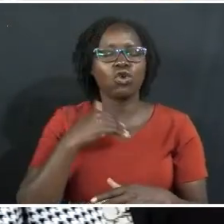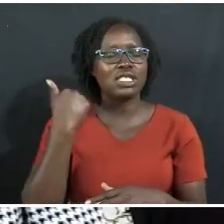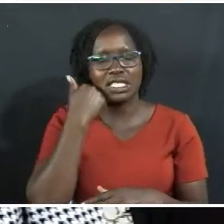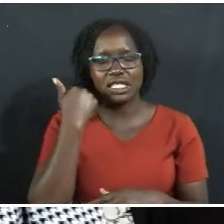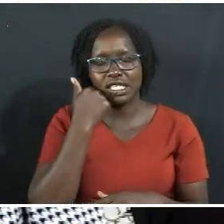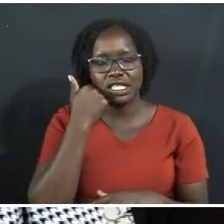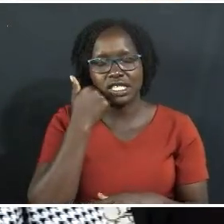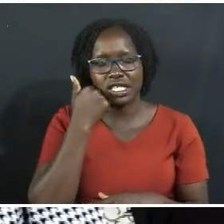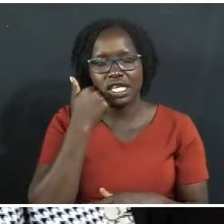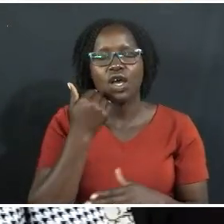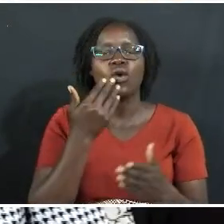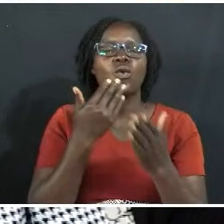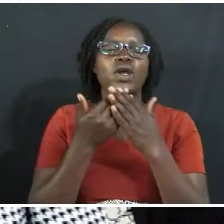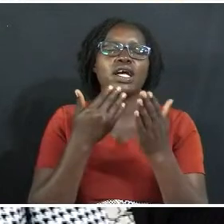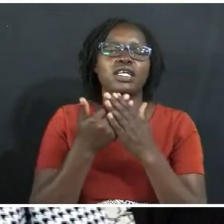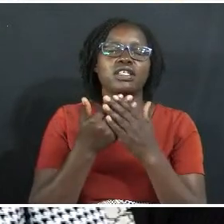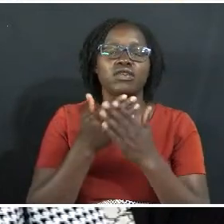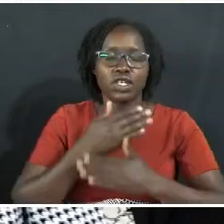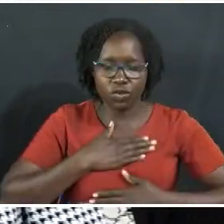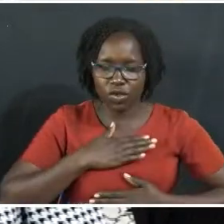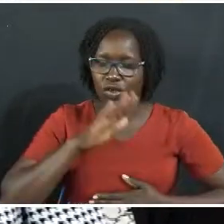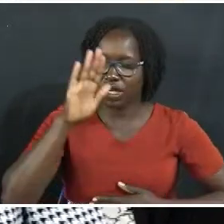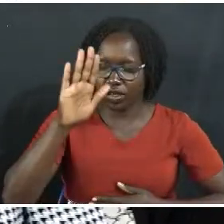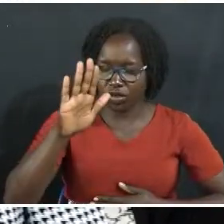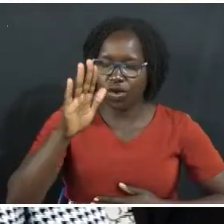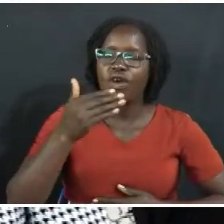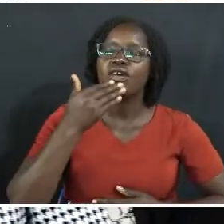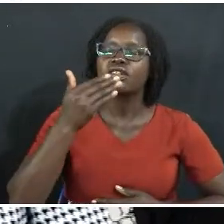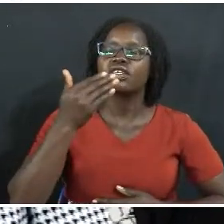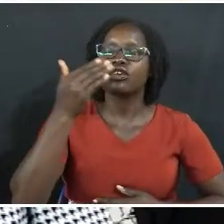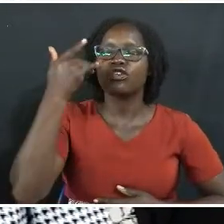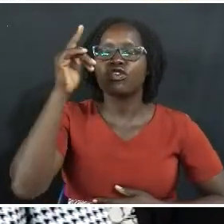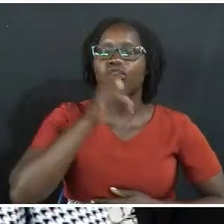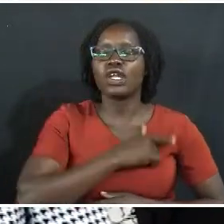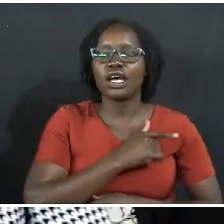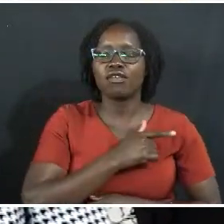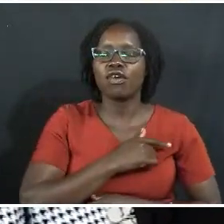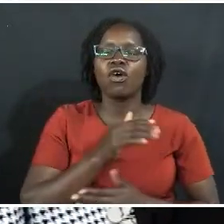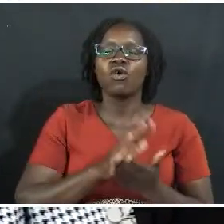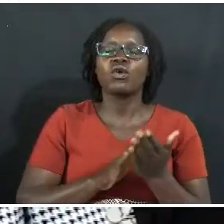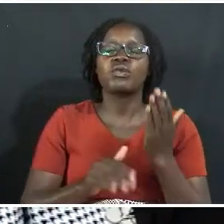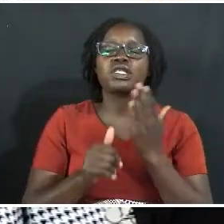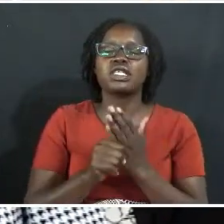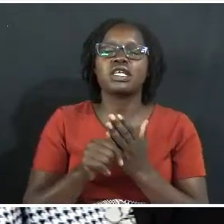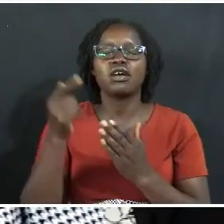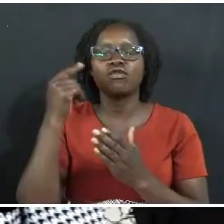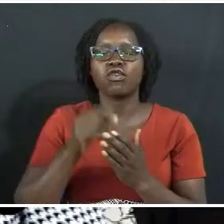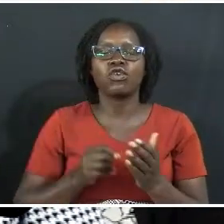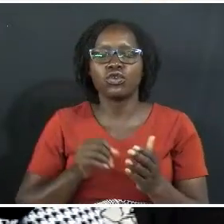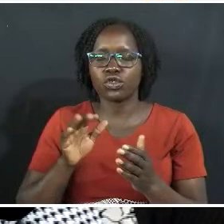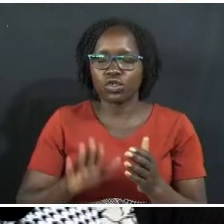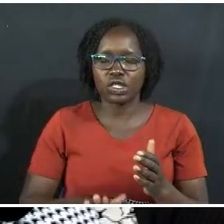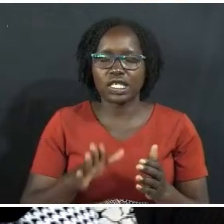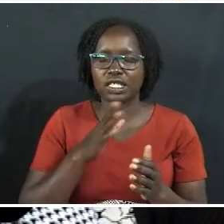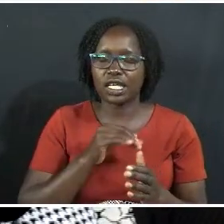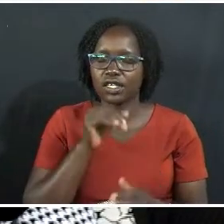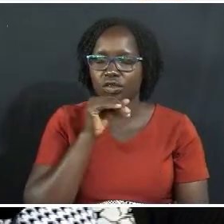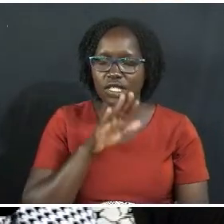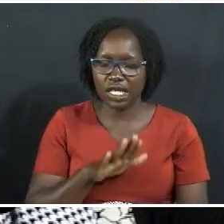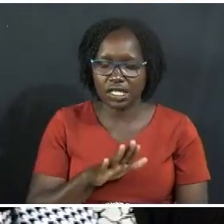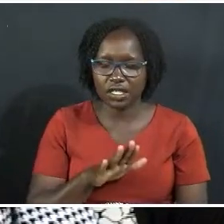diseases. We are grateful and we honor you. Yes. Thank you for your love. Yes. We praise your name for your daughters and your